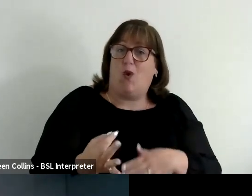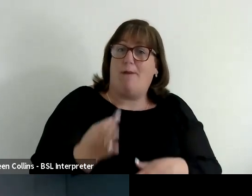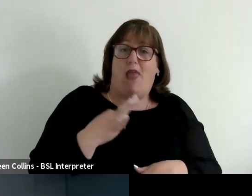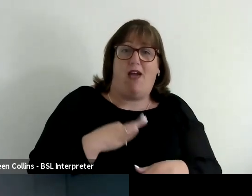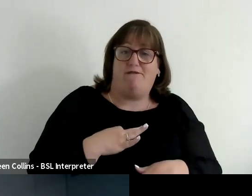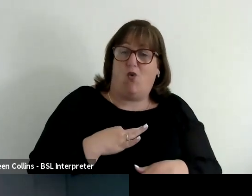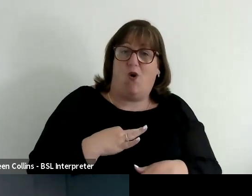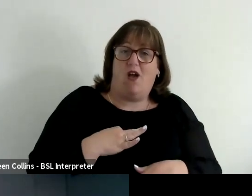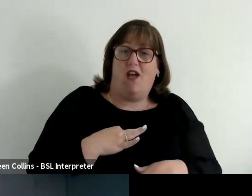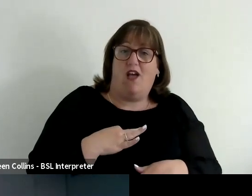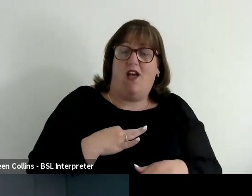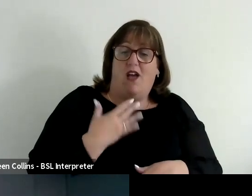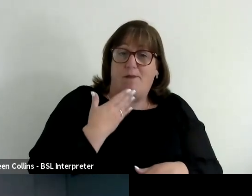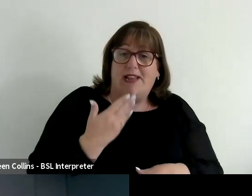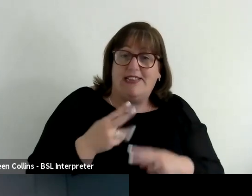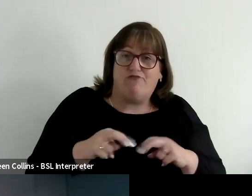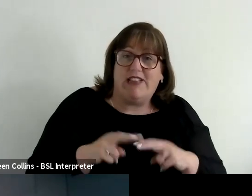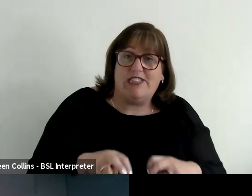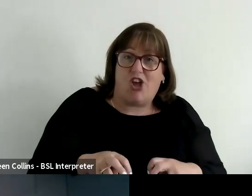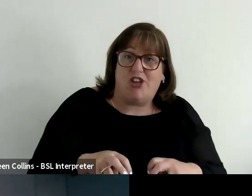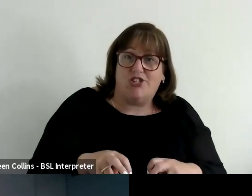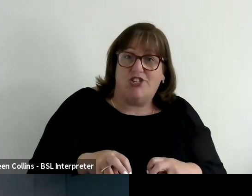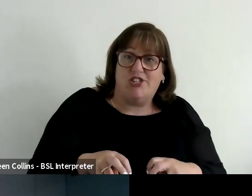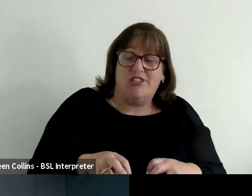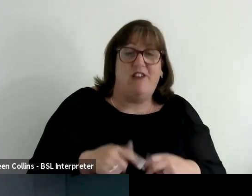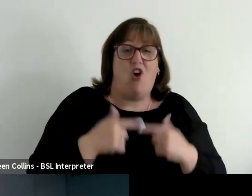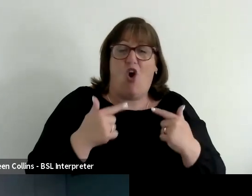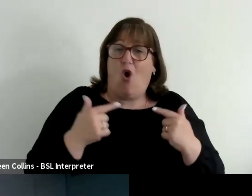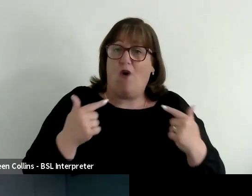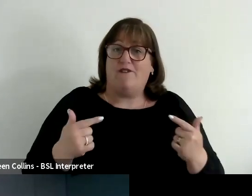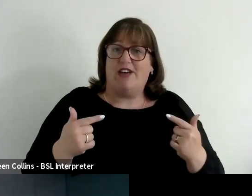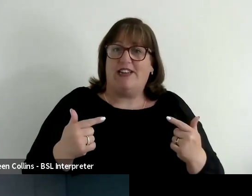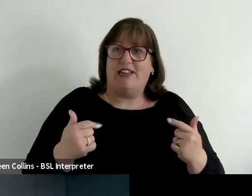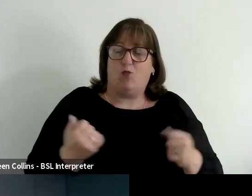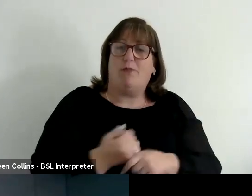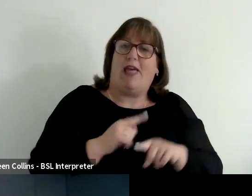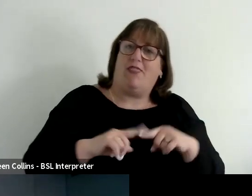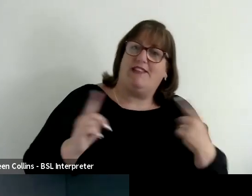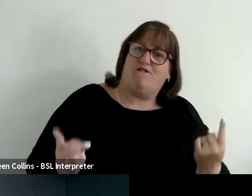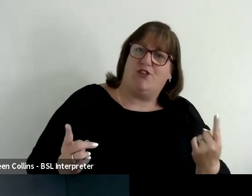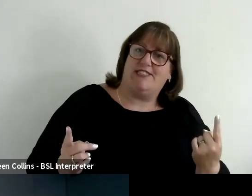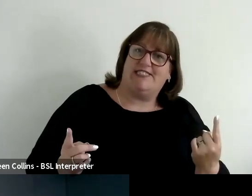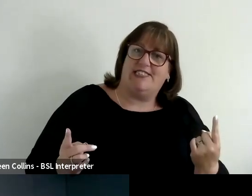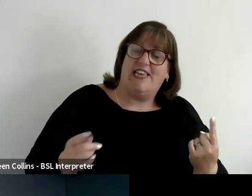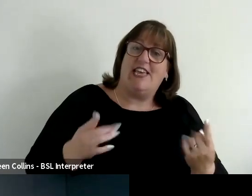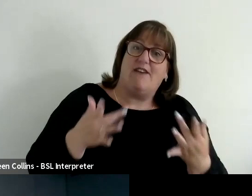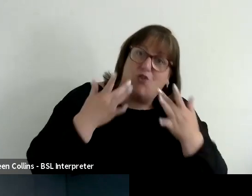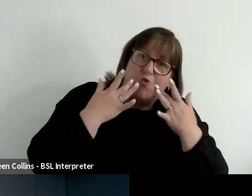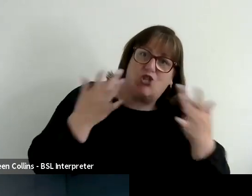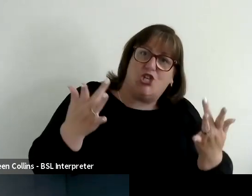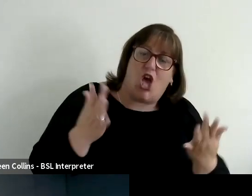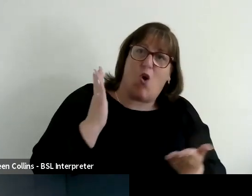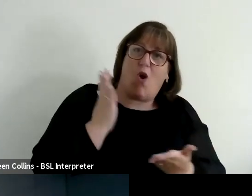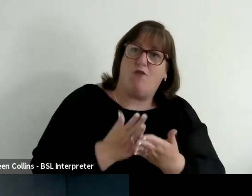some research, because it's that which can often make you stand out. If you're showing a real passion for